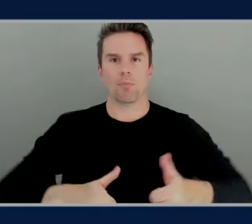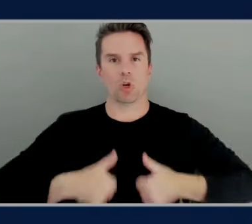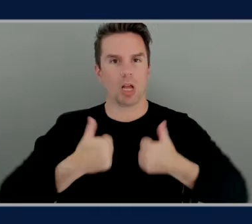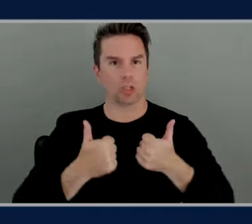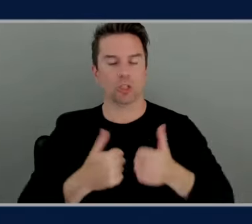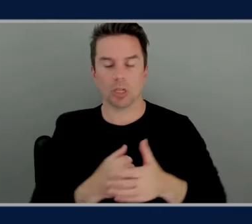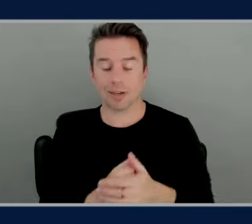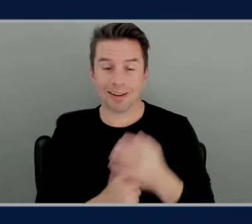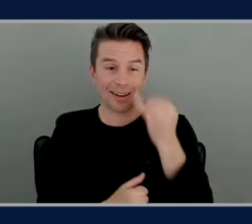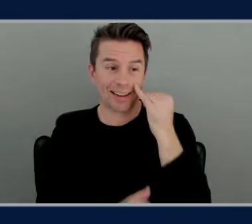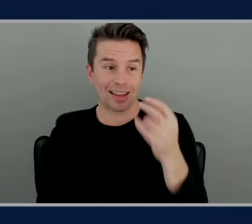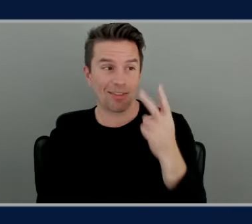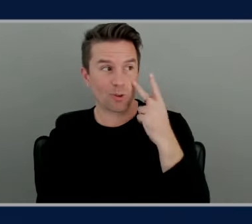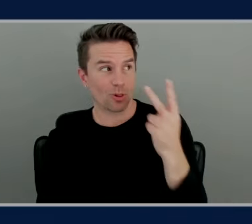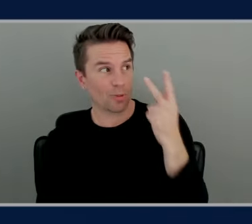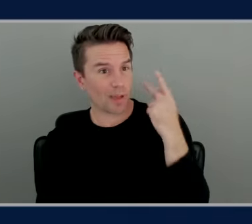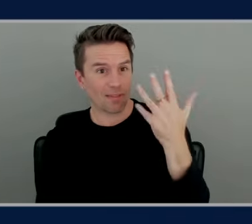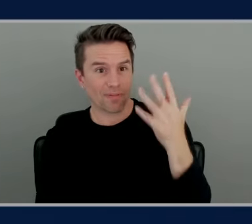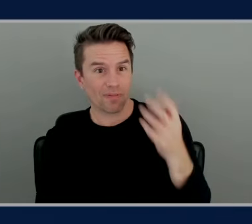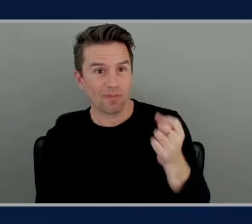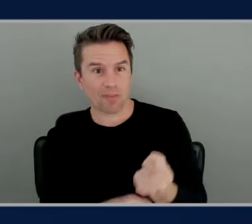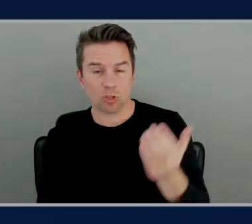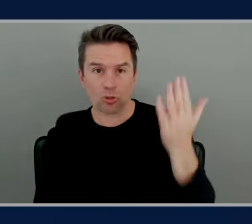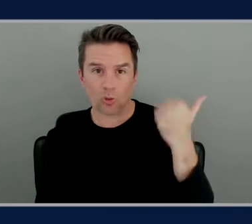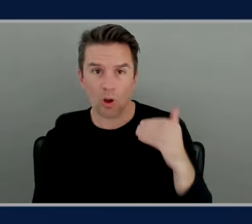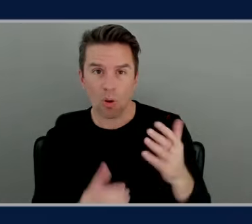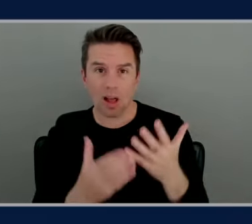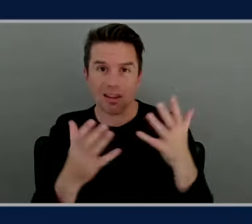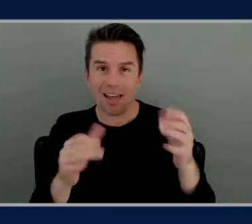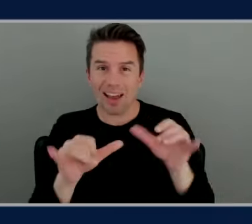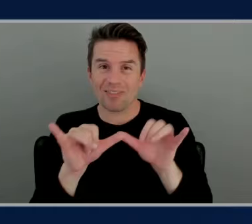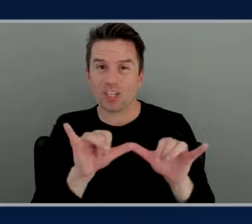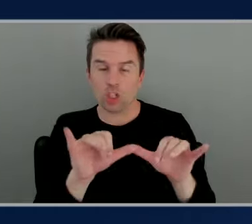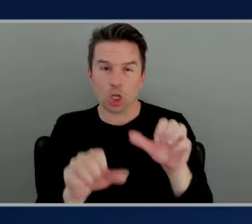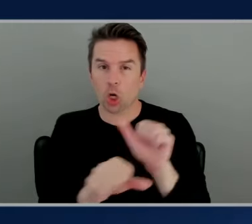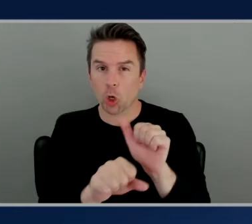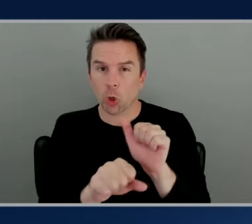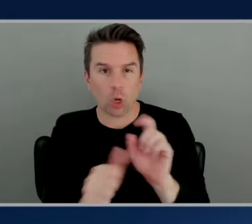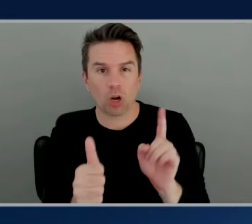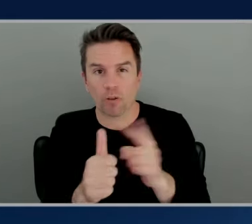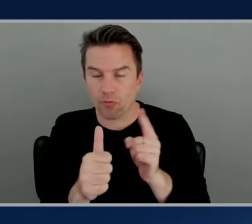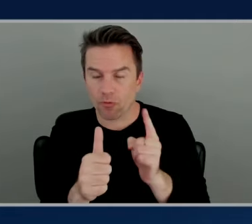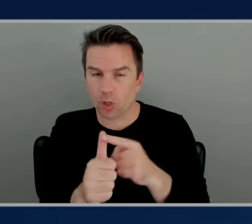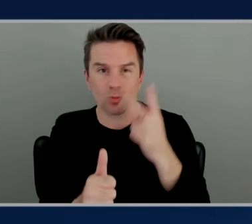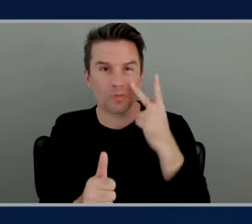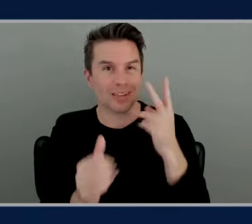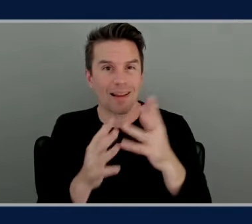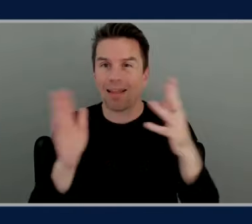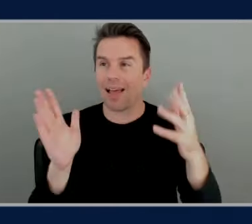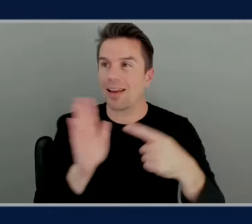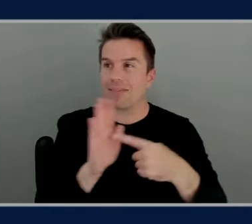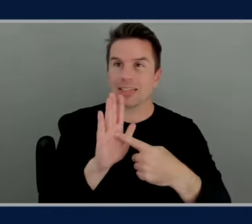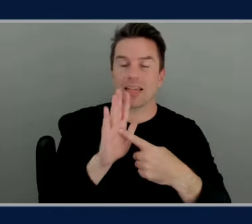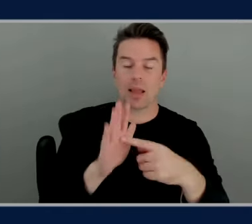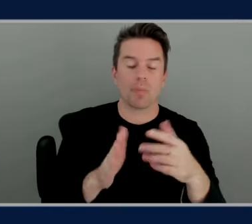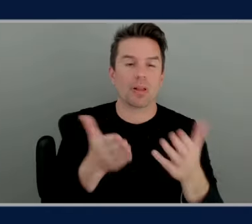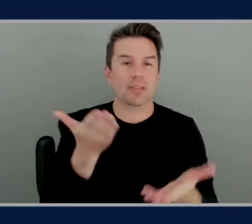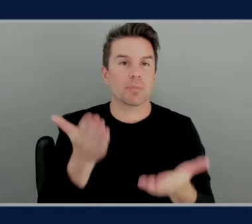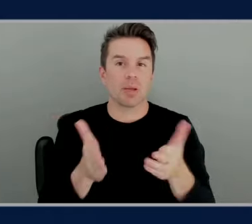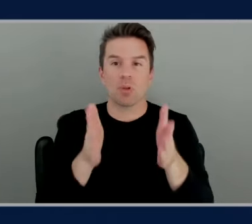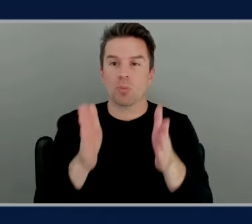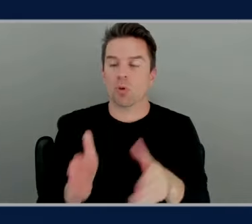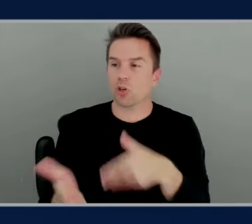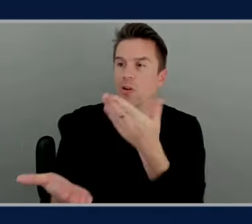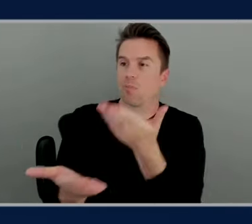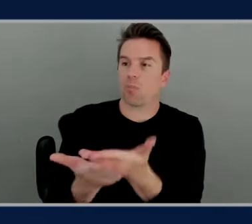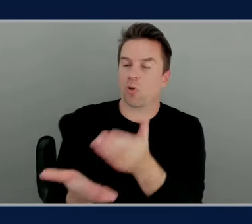ago, there was a lot of engineering work that had to happen there. You would see a lot of examples where maybe somebody proved out a concept,